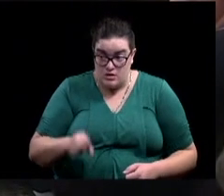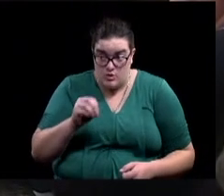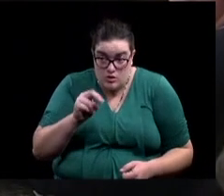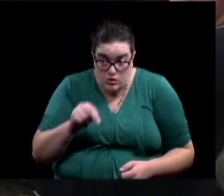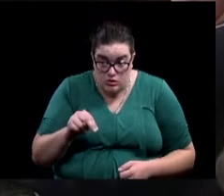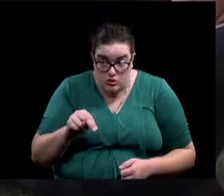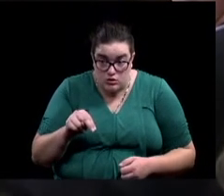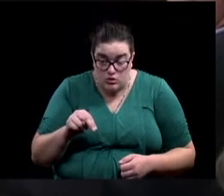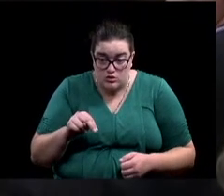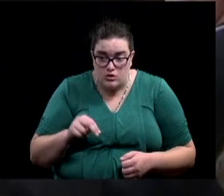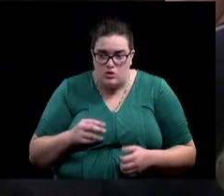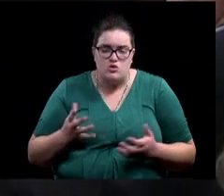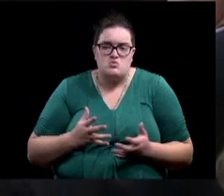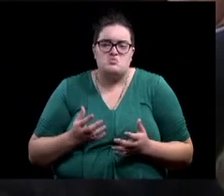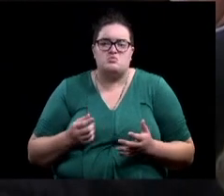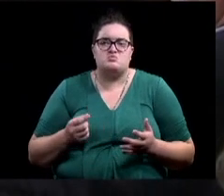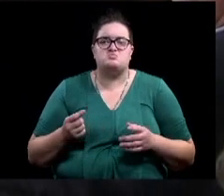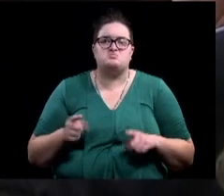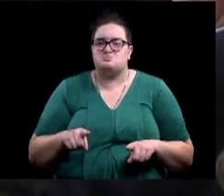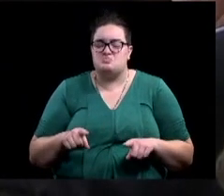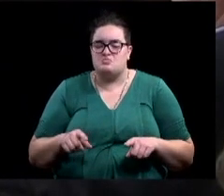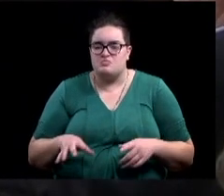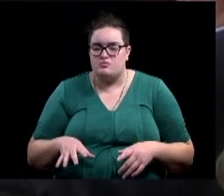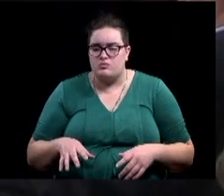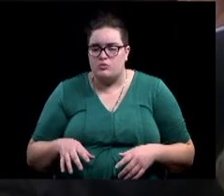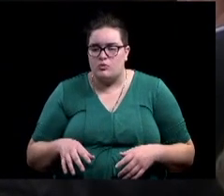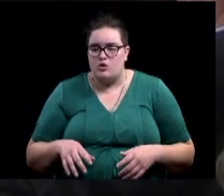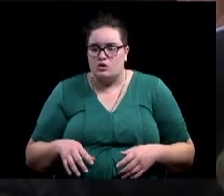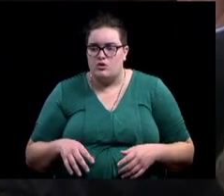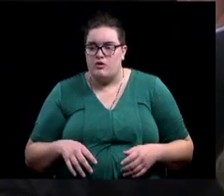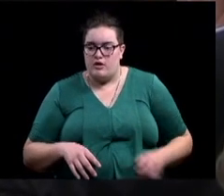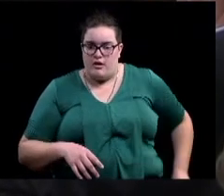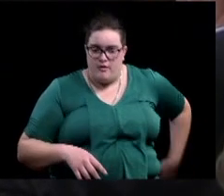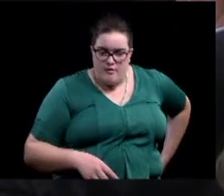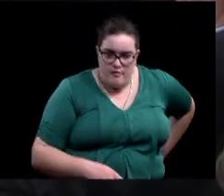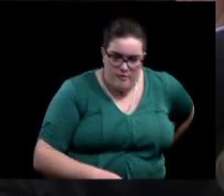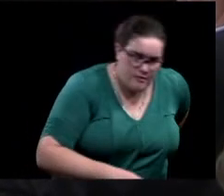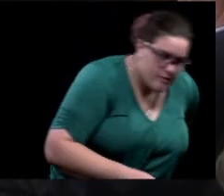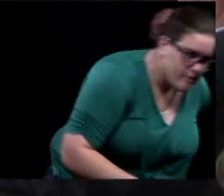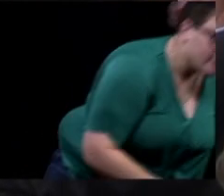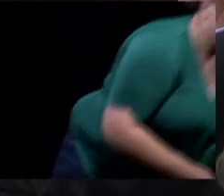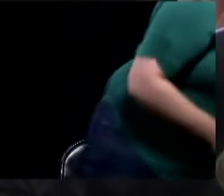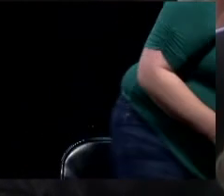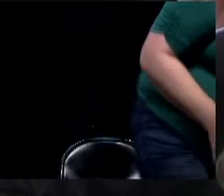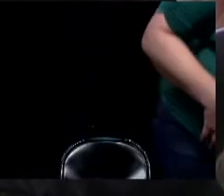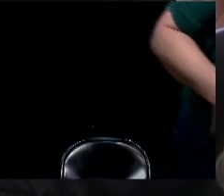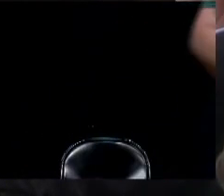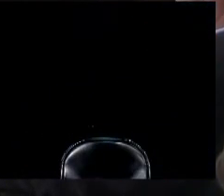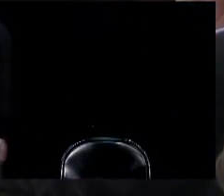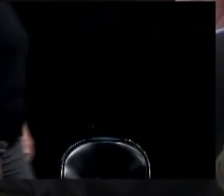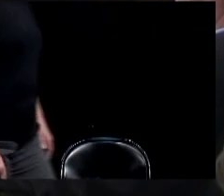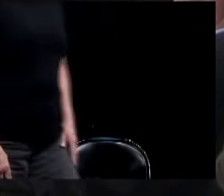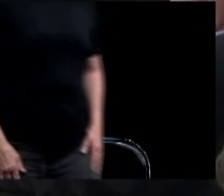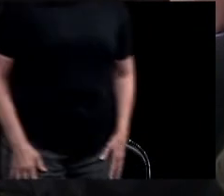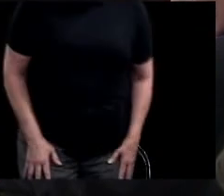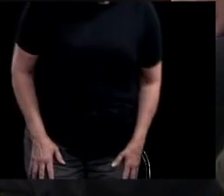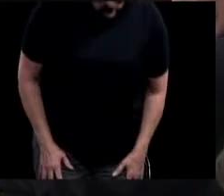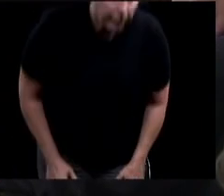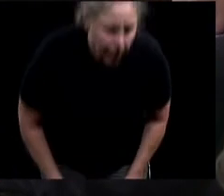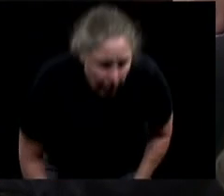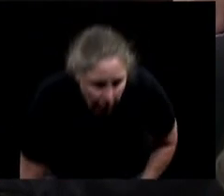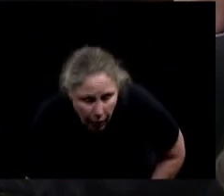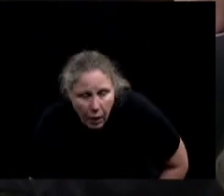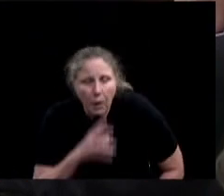are required to watch a percentage of the body-worn camera, and frankly, in-car cameras. We've had in-car cameras